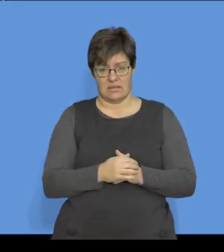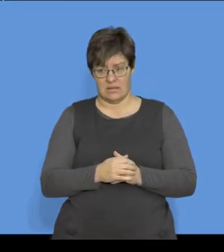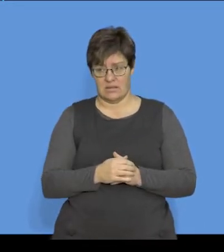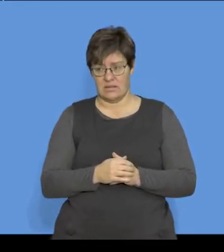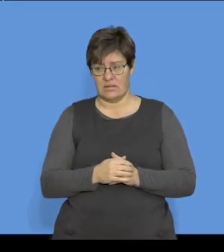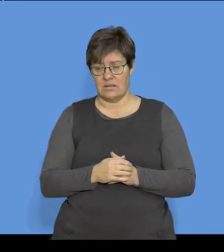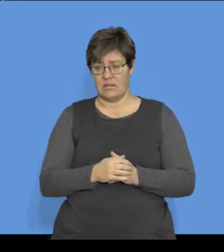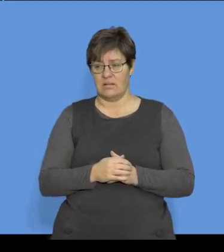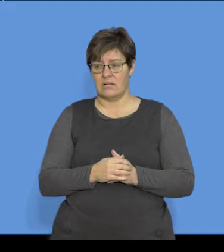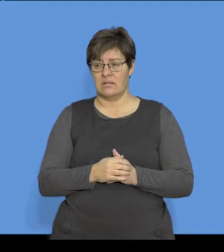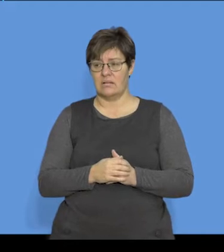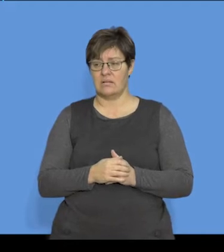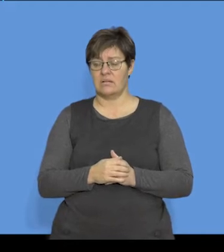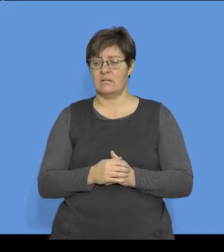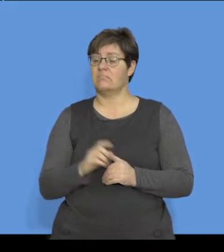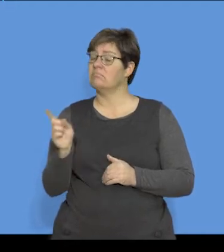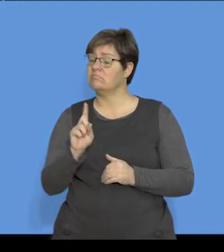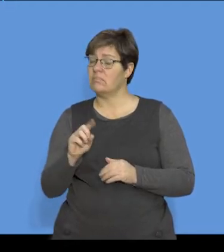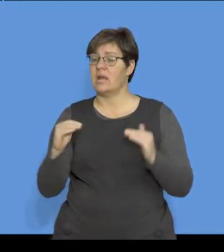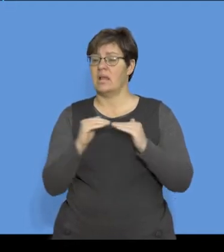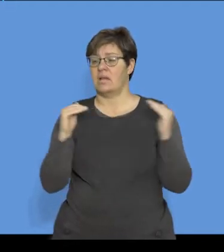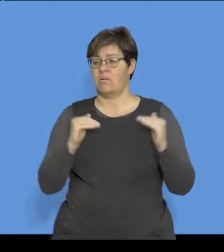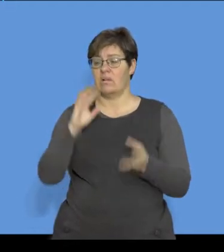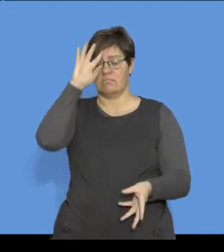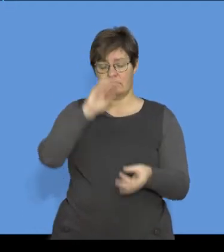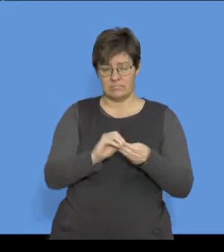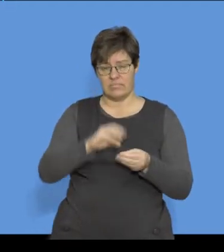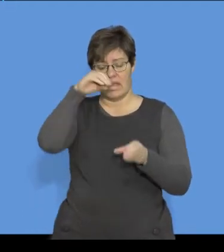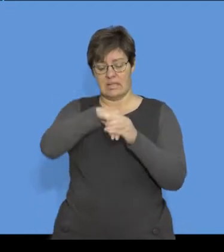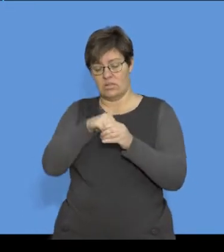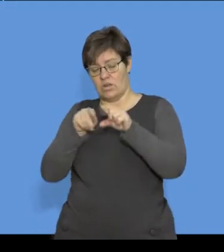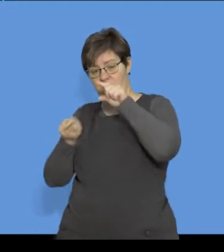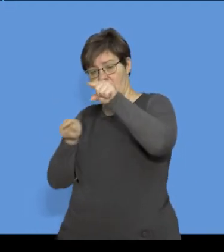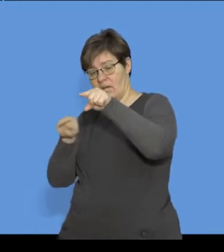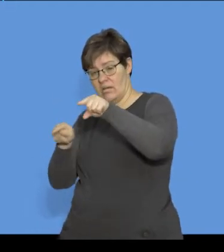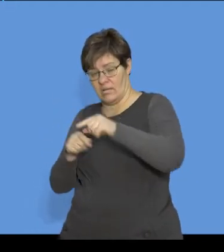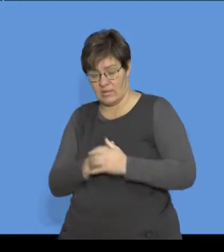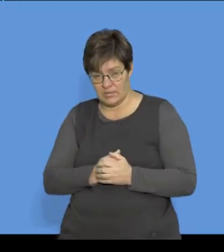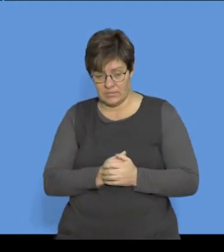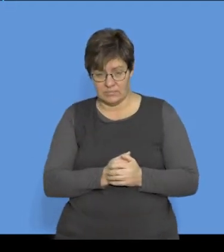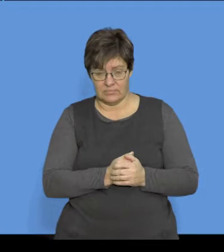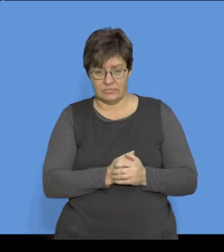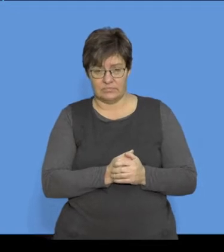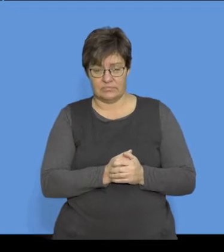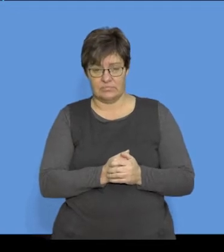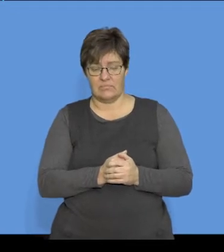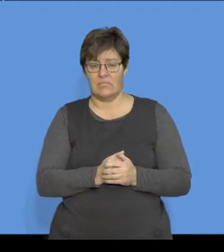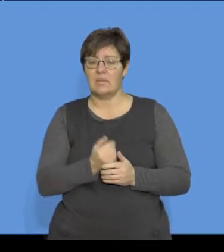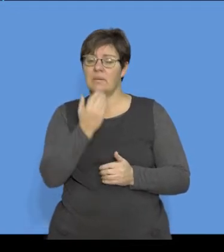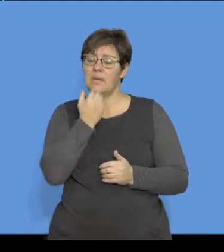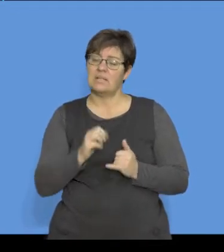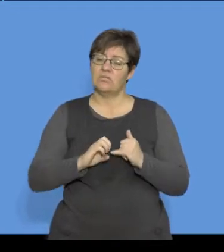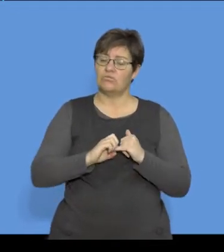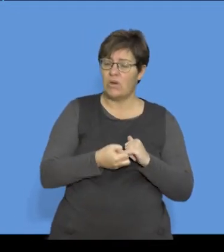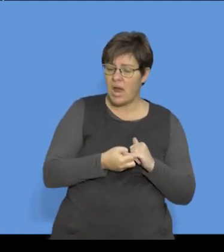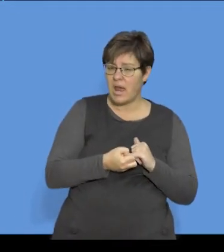a triangle, which will be equal to the sum of the interior opposite angles. So please just try and make